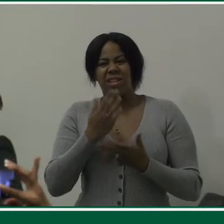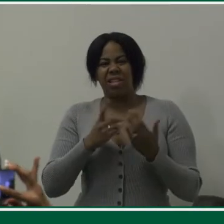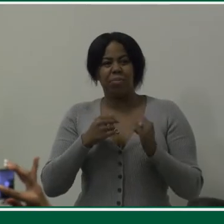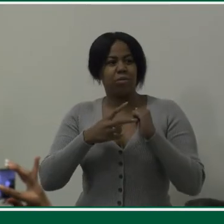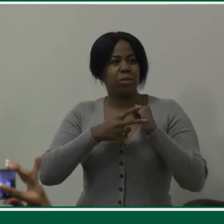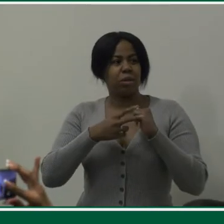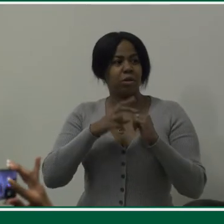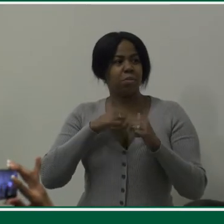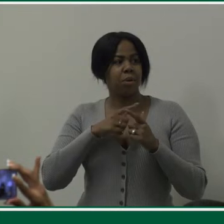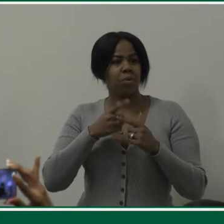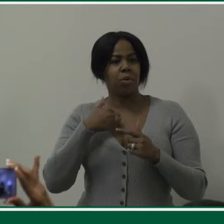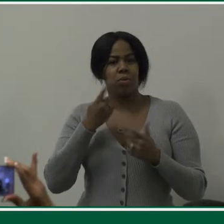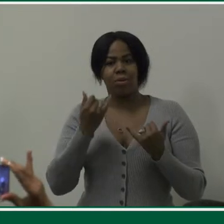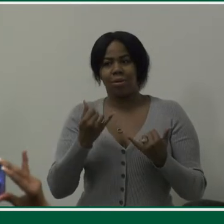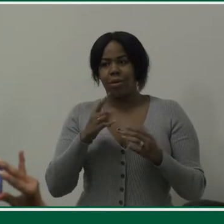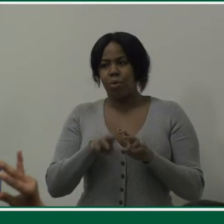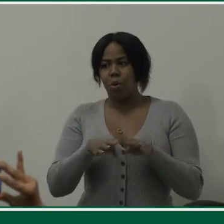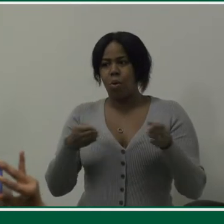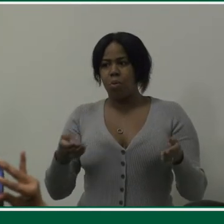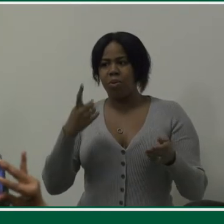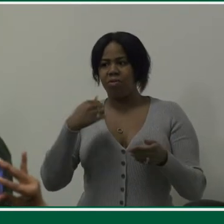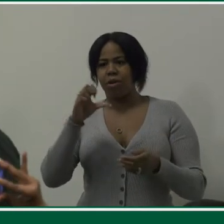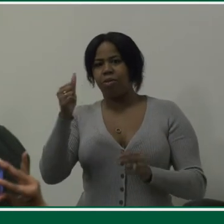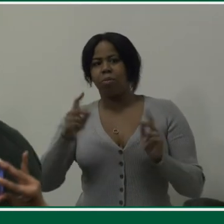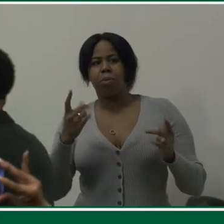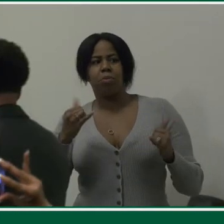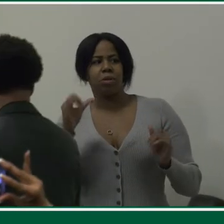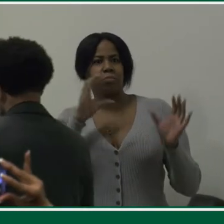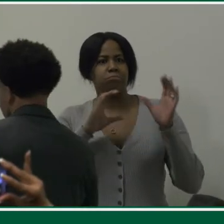to still need a seat.